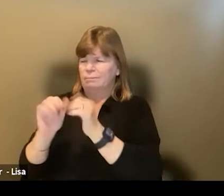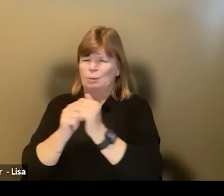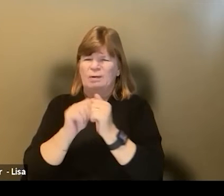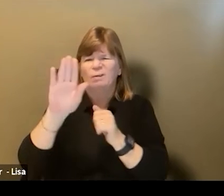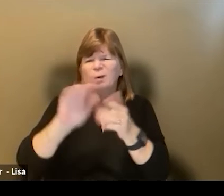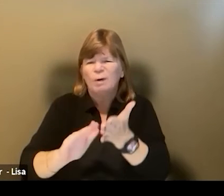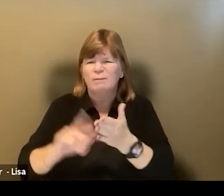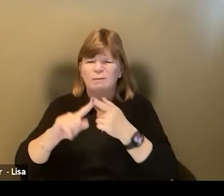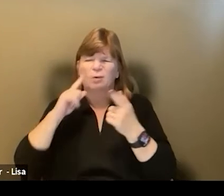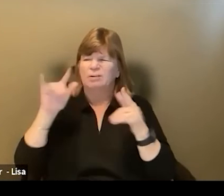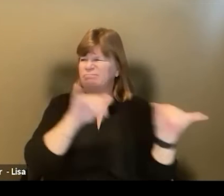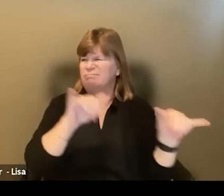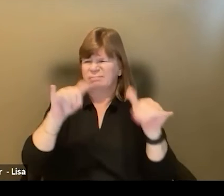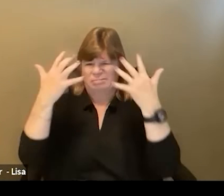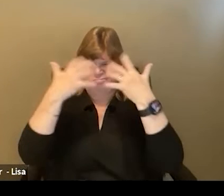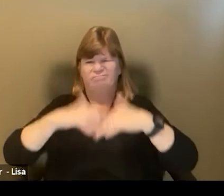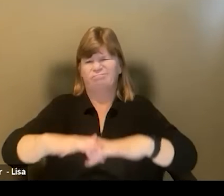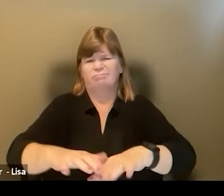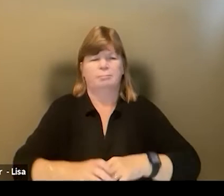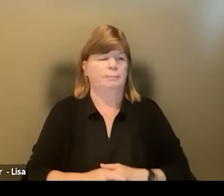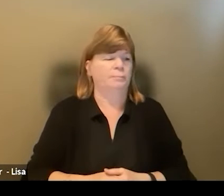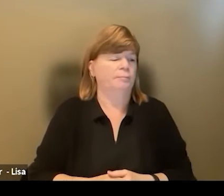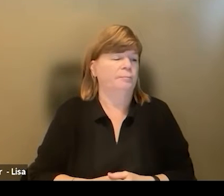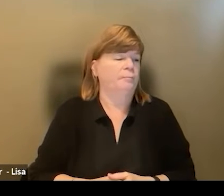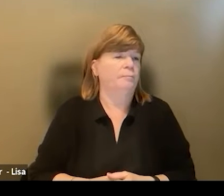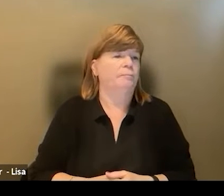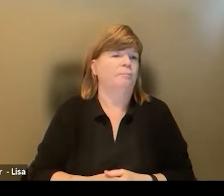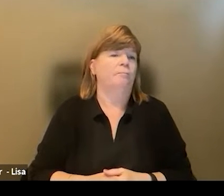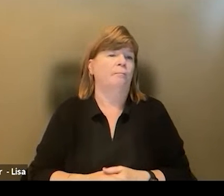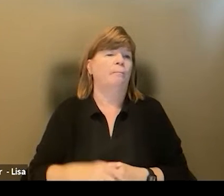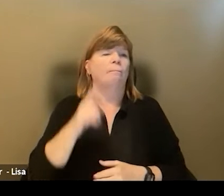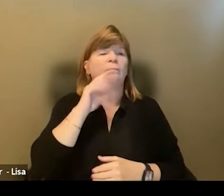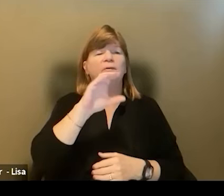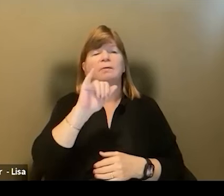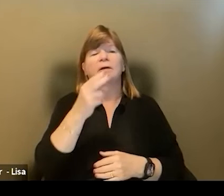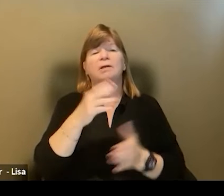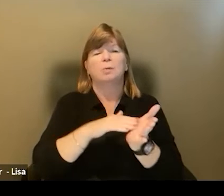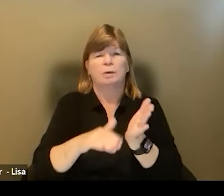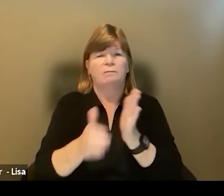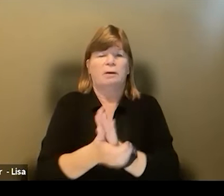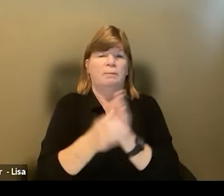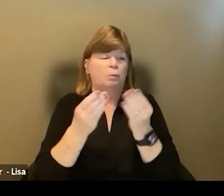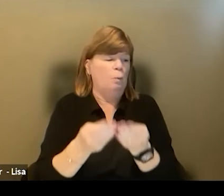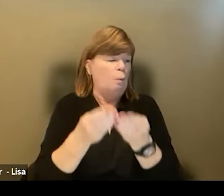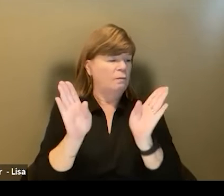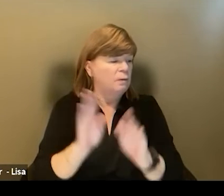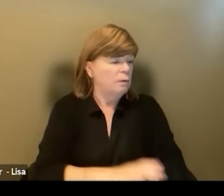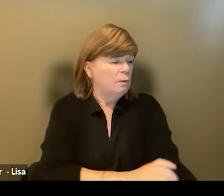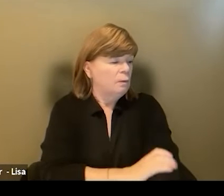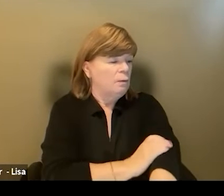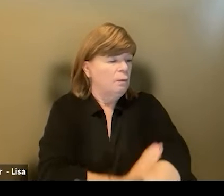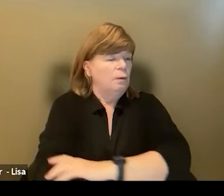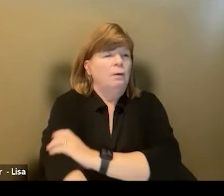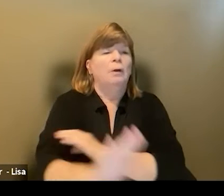consistency. For the community and integration and habilitation waiver amendment overview, The